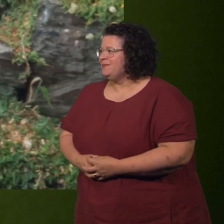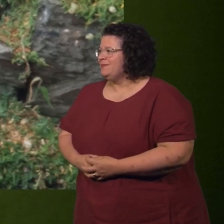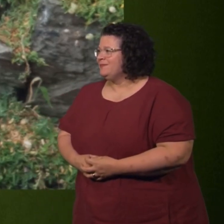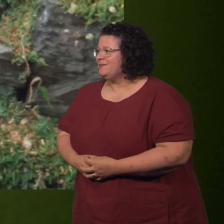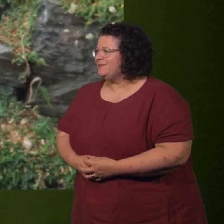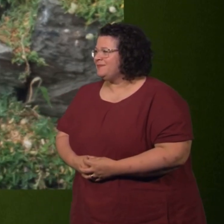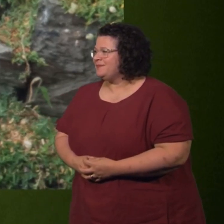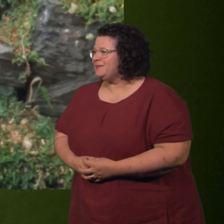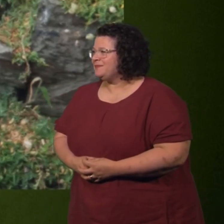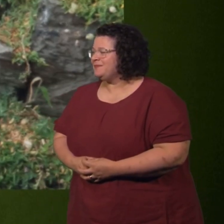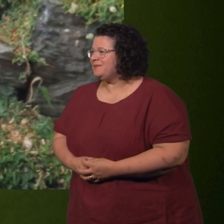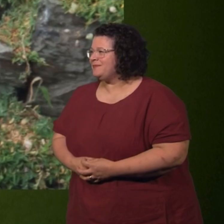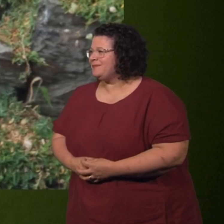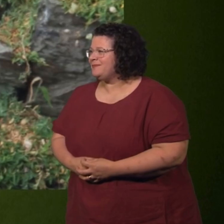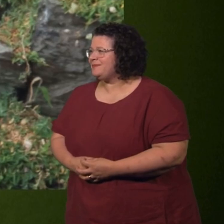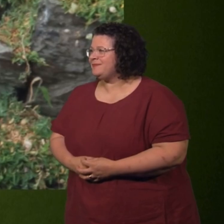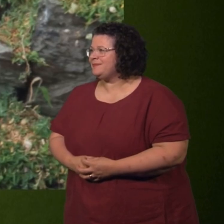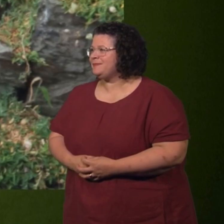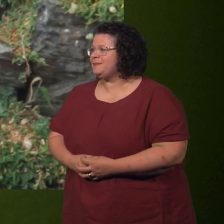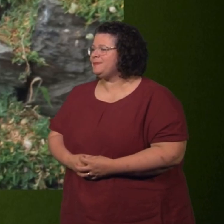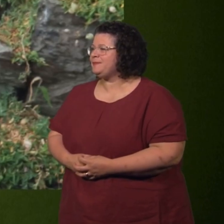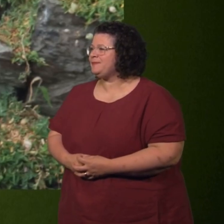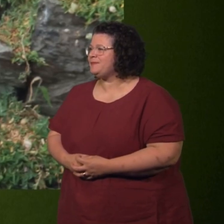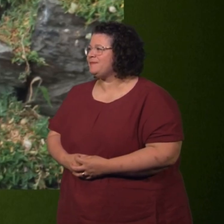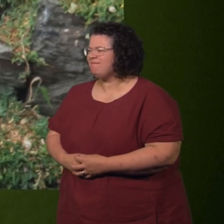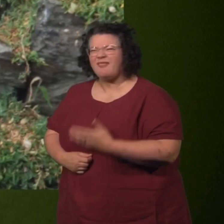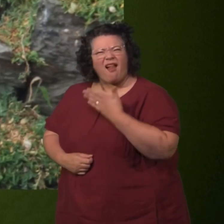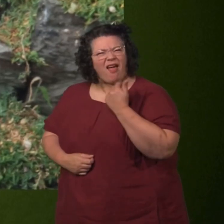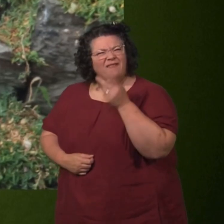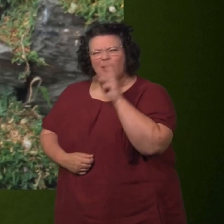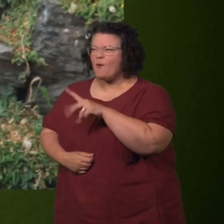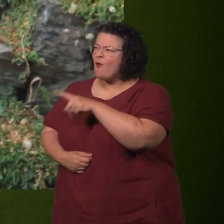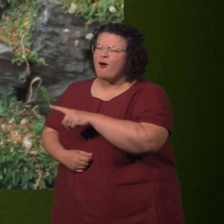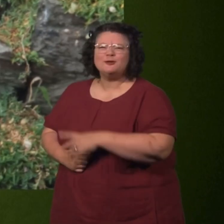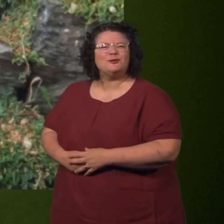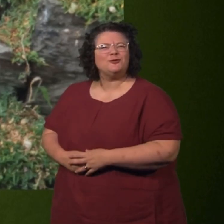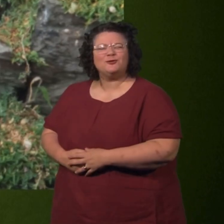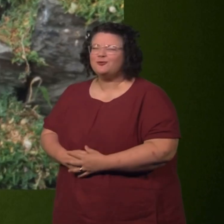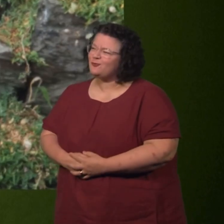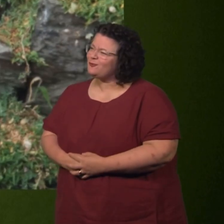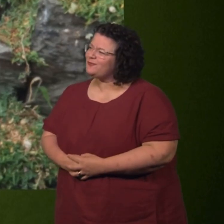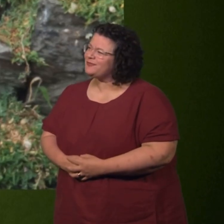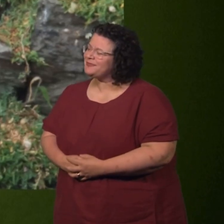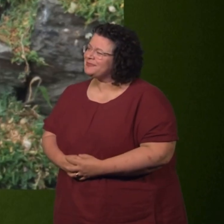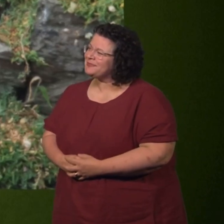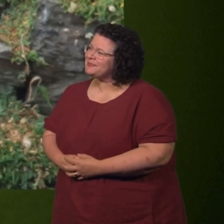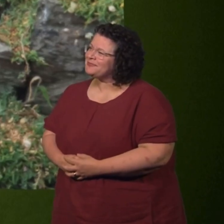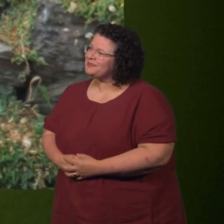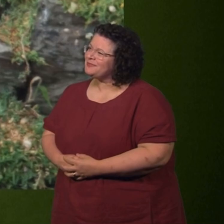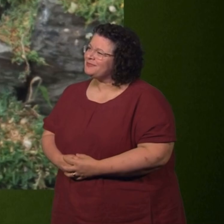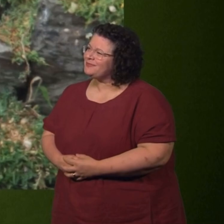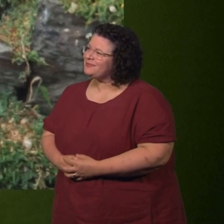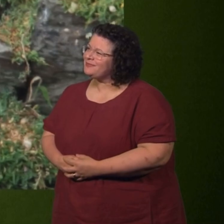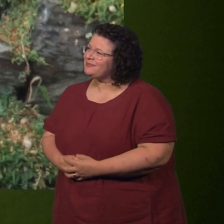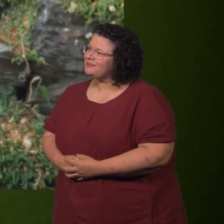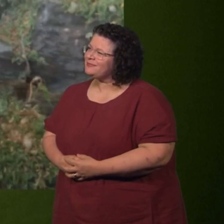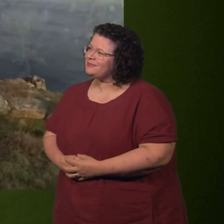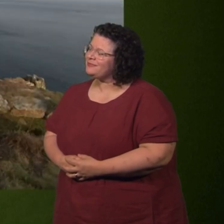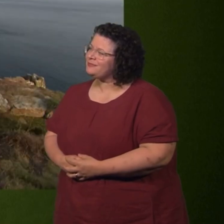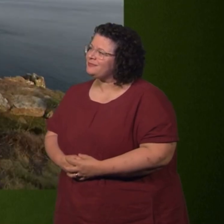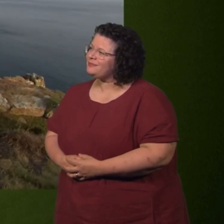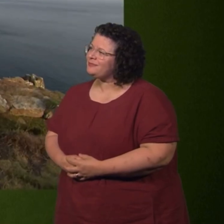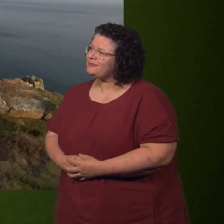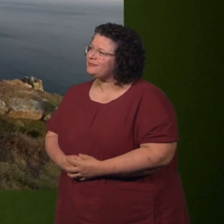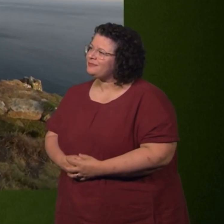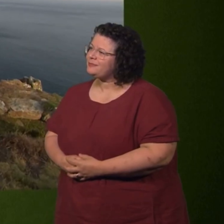chunky. Real treat to watch these birds. Absolutely some of my favorite. Now, of course,